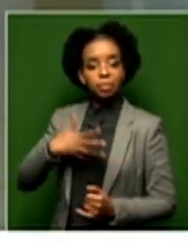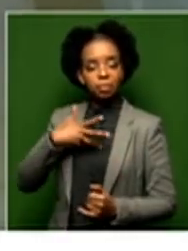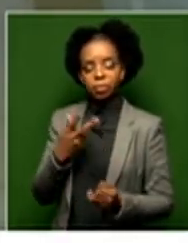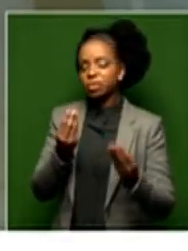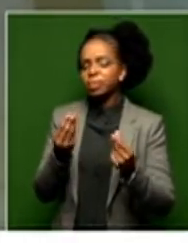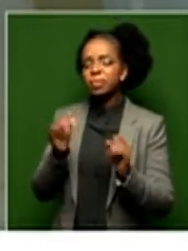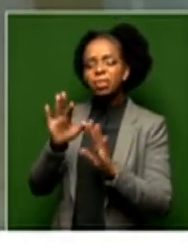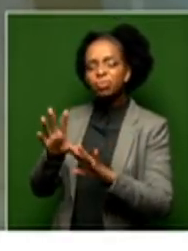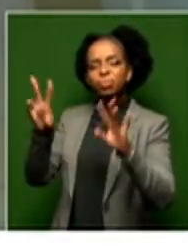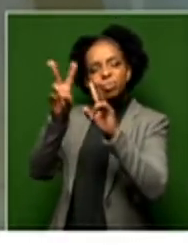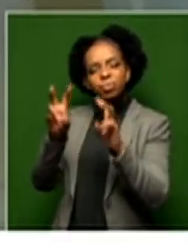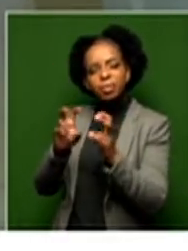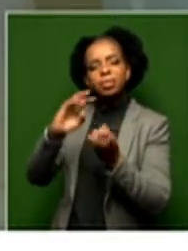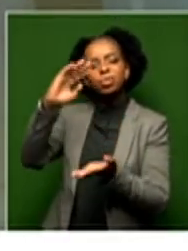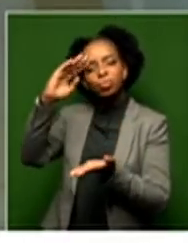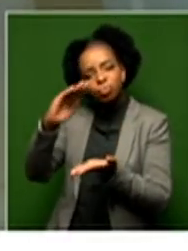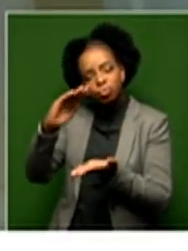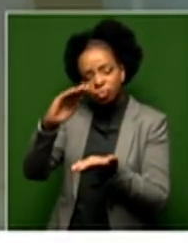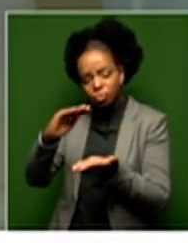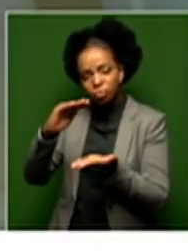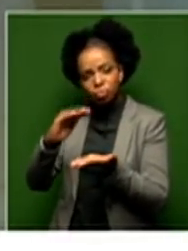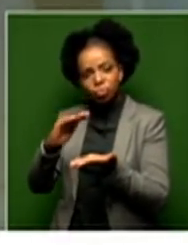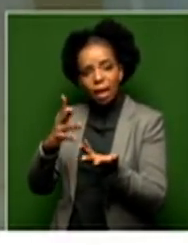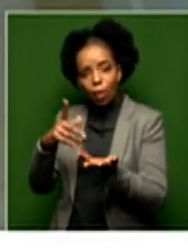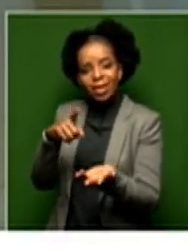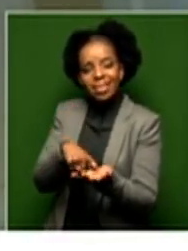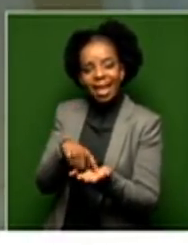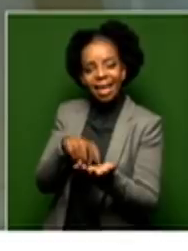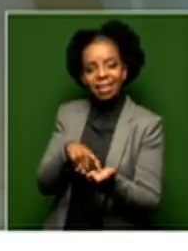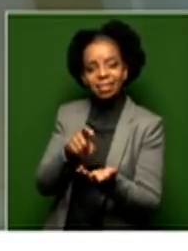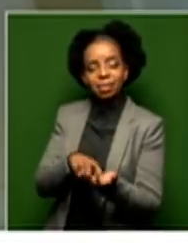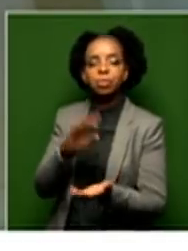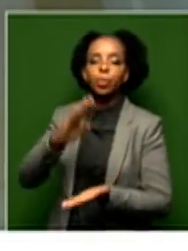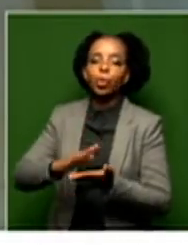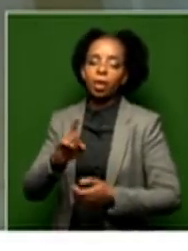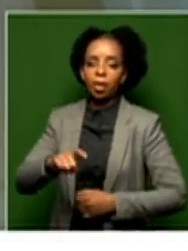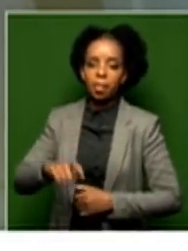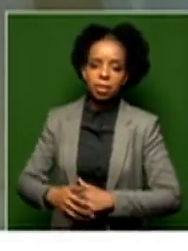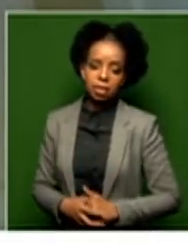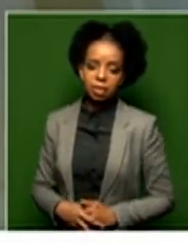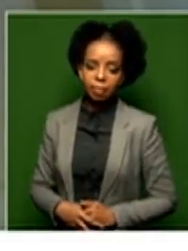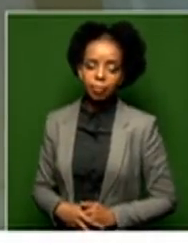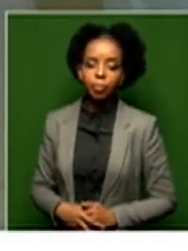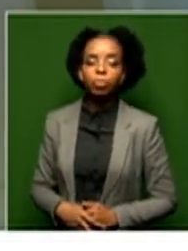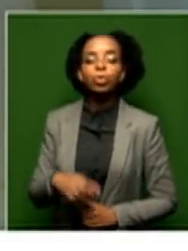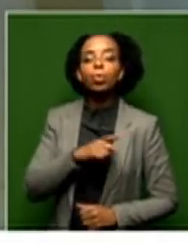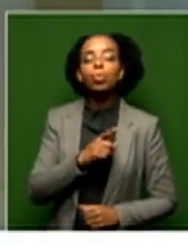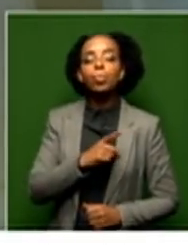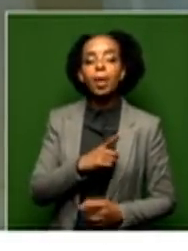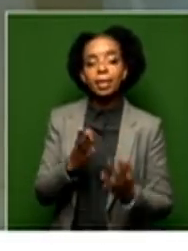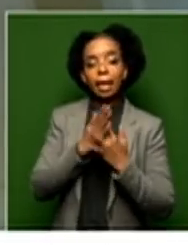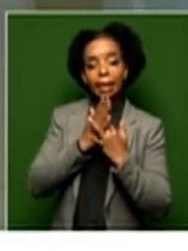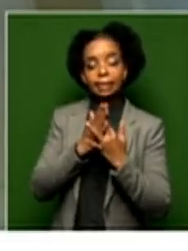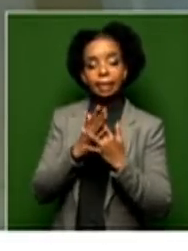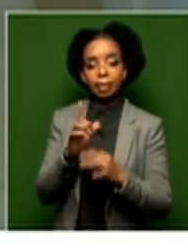electricity by reducing the price of the debt. Because in the interim, banks and lenders have learned how to manage